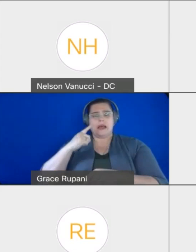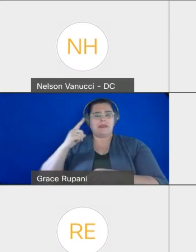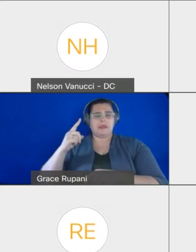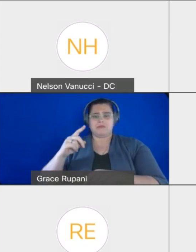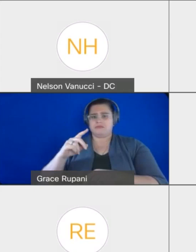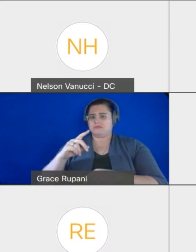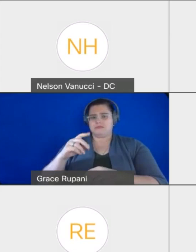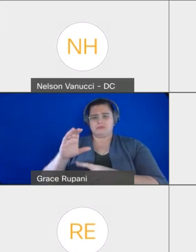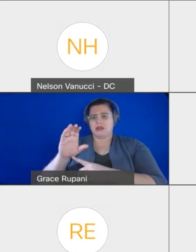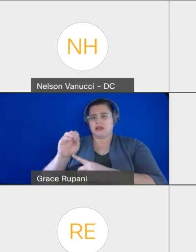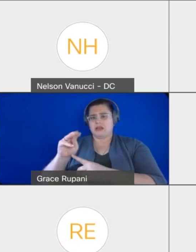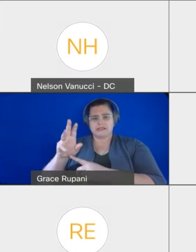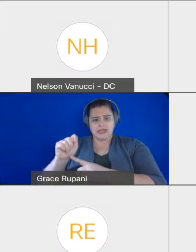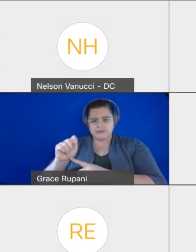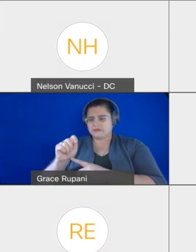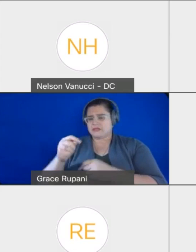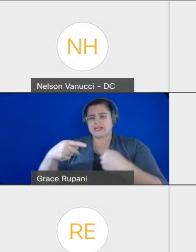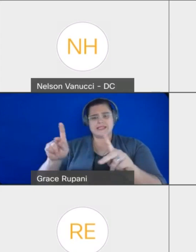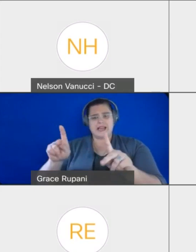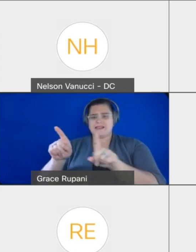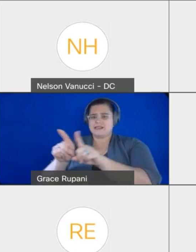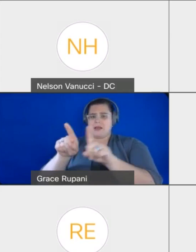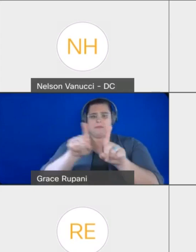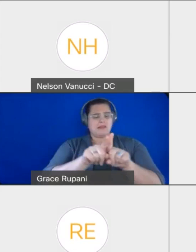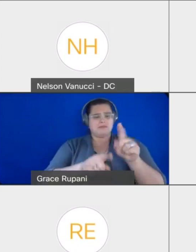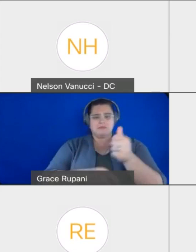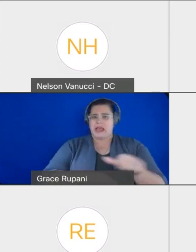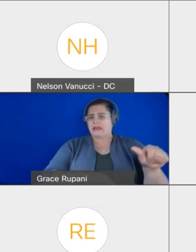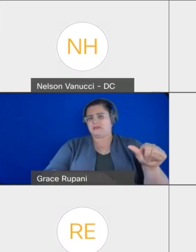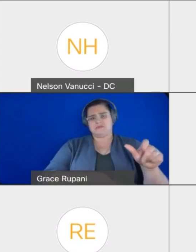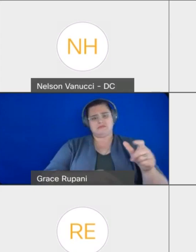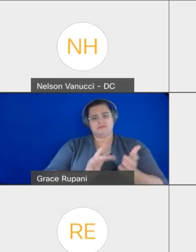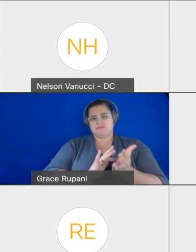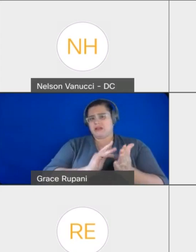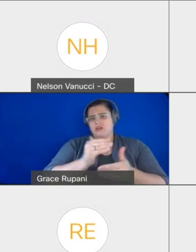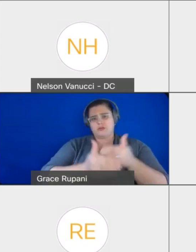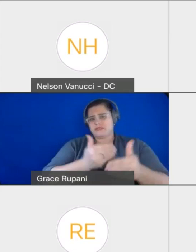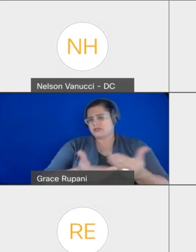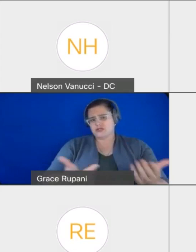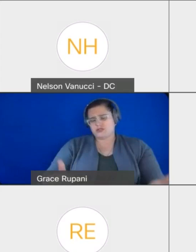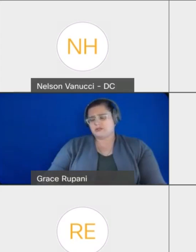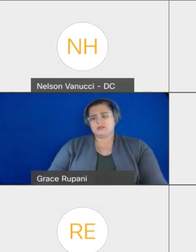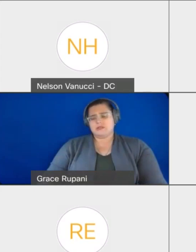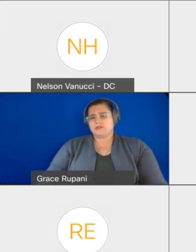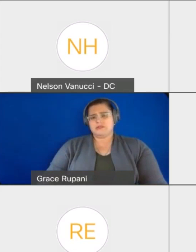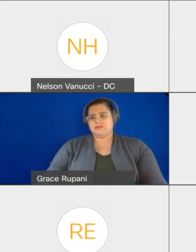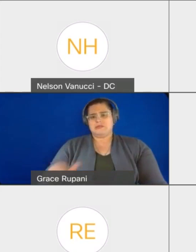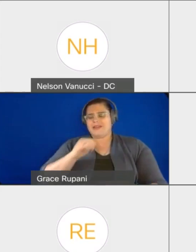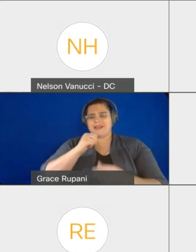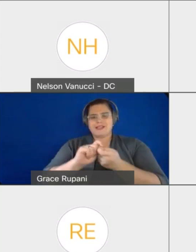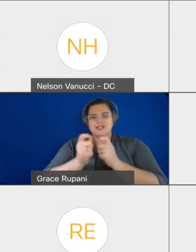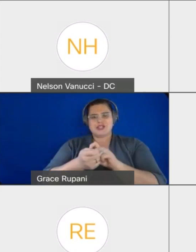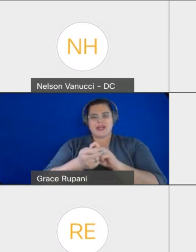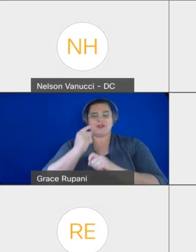it's always been for anything like this or similar to this. It doesn't change just because it's a new